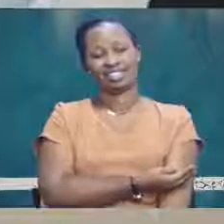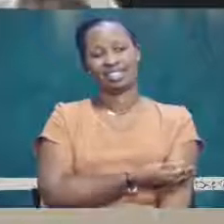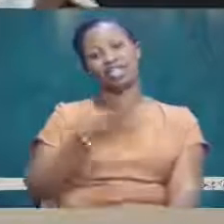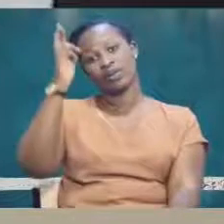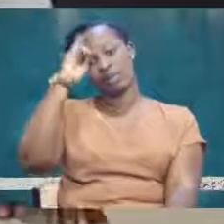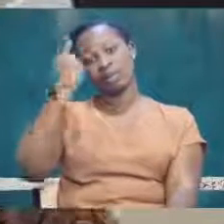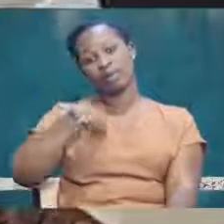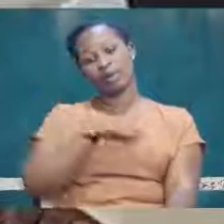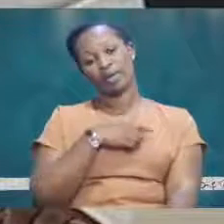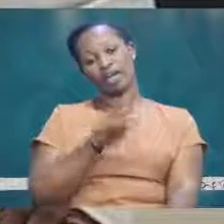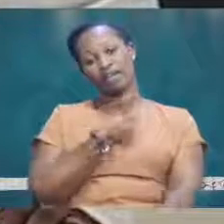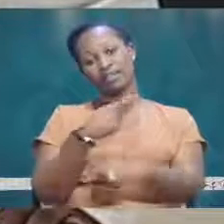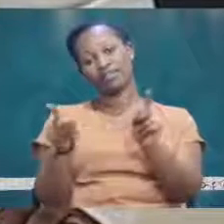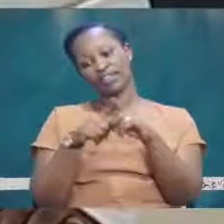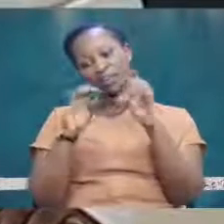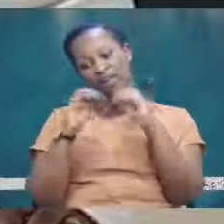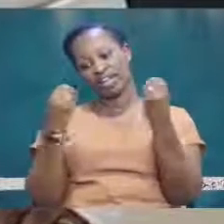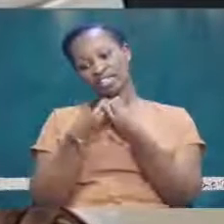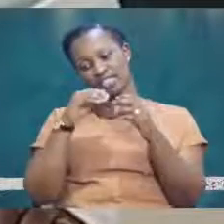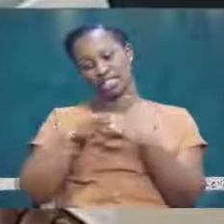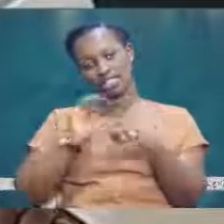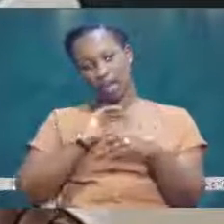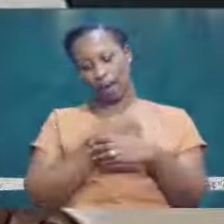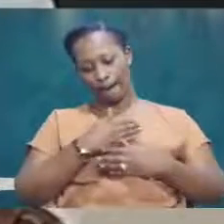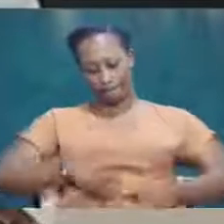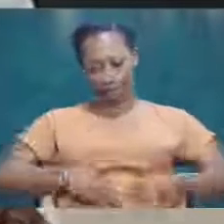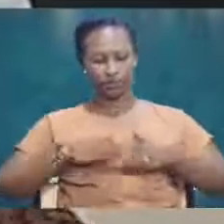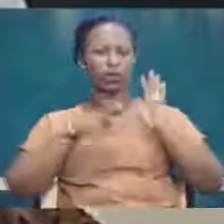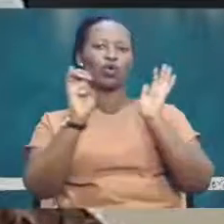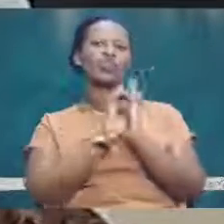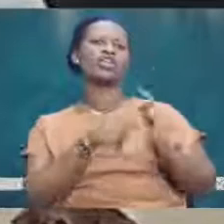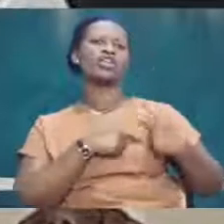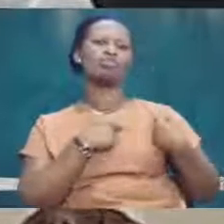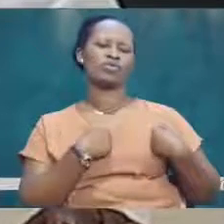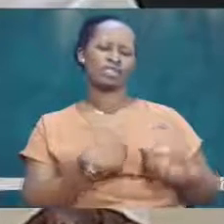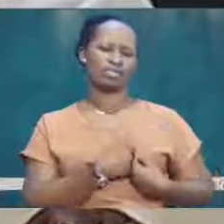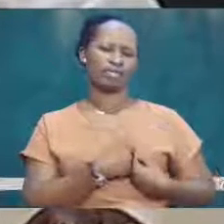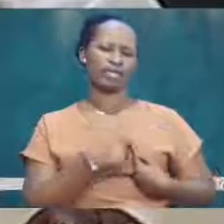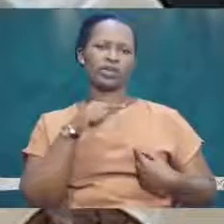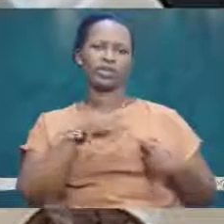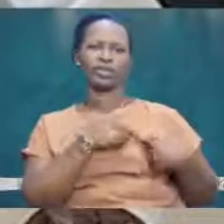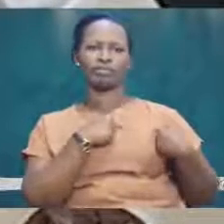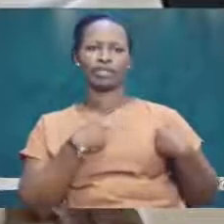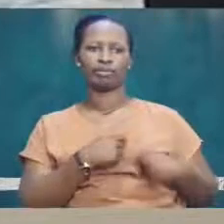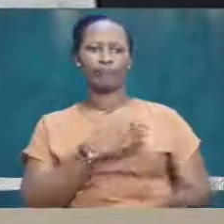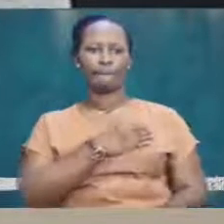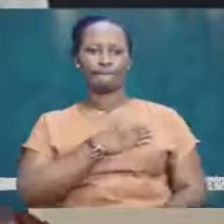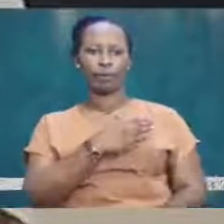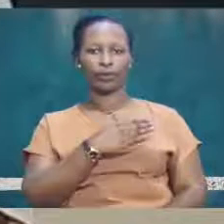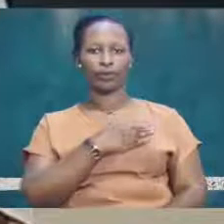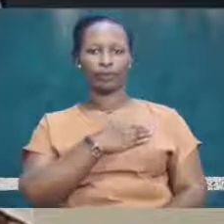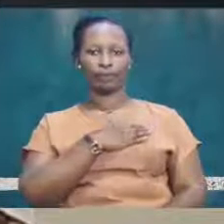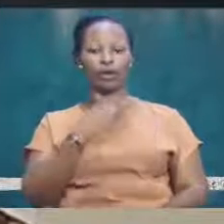Remember, we have different organs in our body, like the heart. The heart is a pumping organ because it